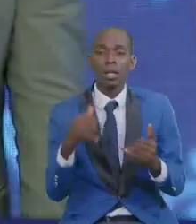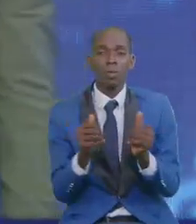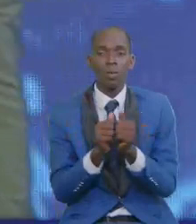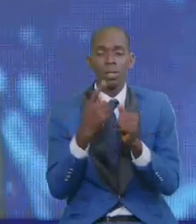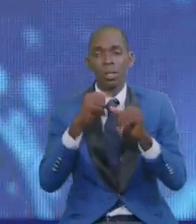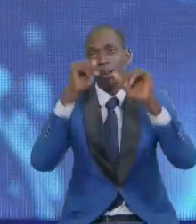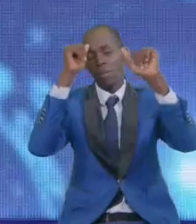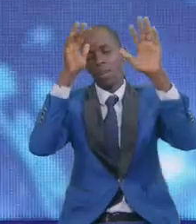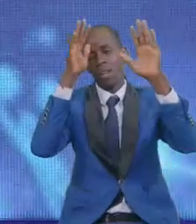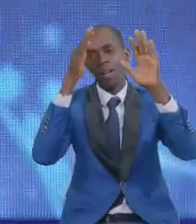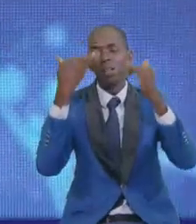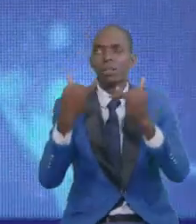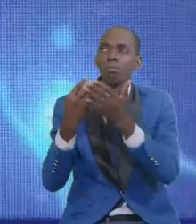he's talking to the Father about you.